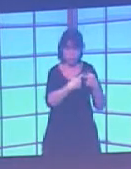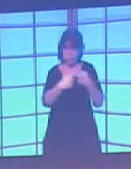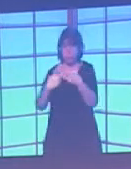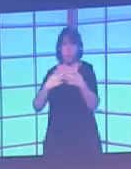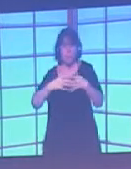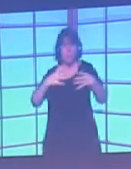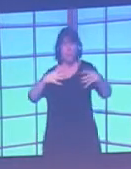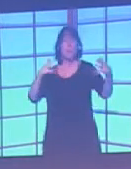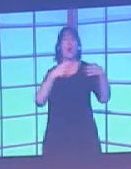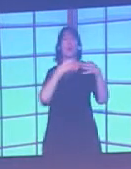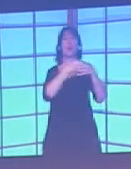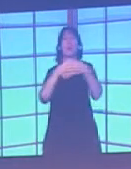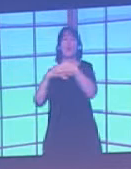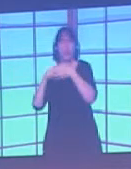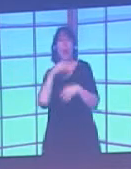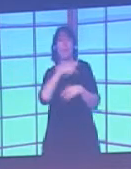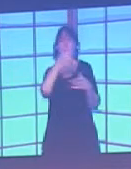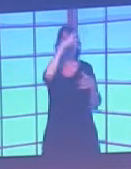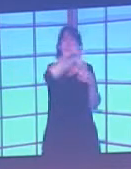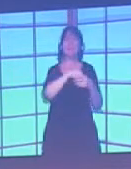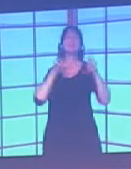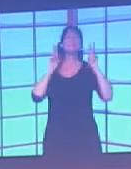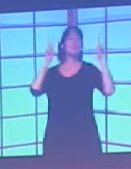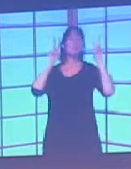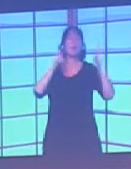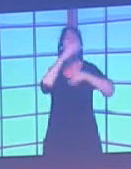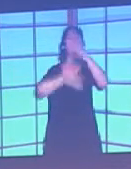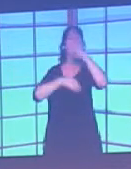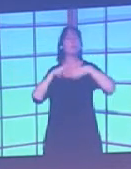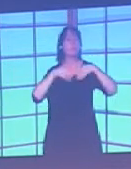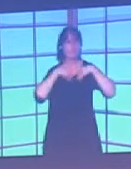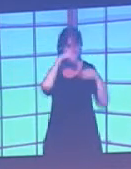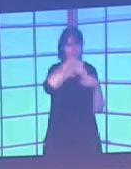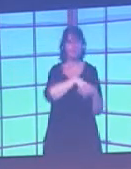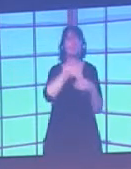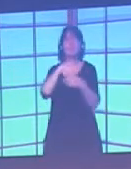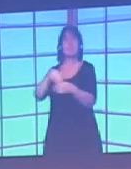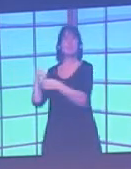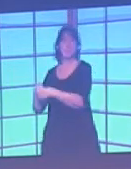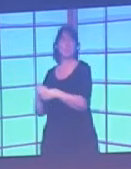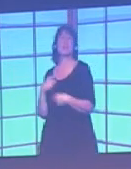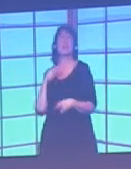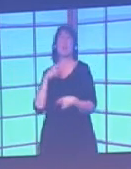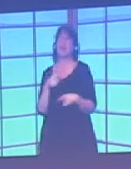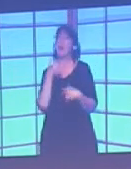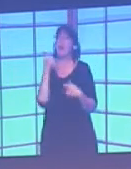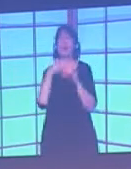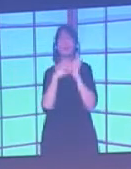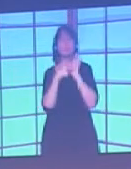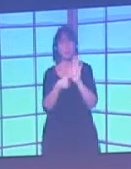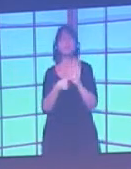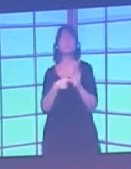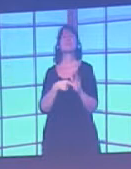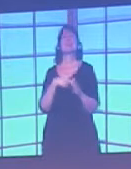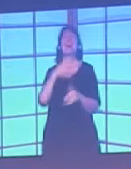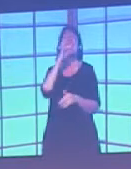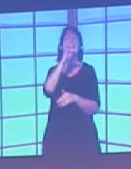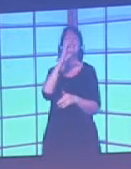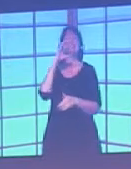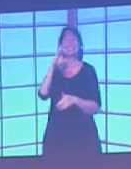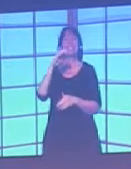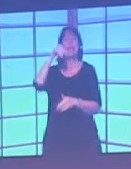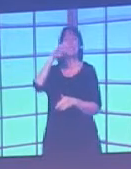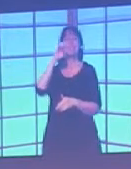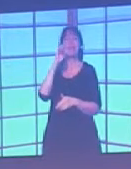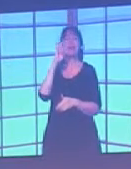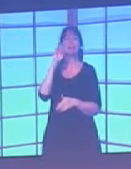but one of the greatest examples is FC Metalist.